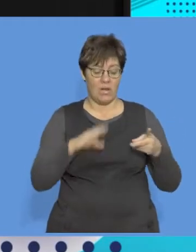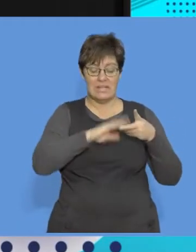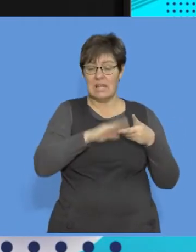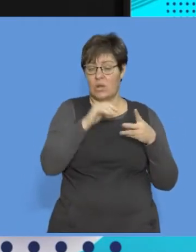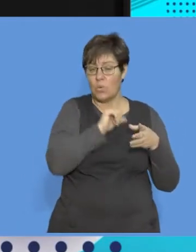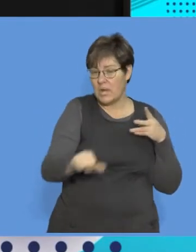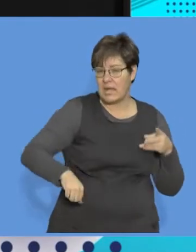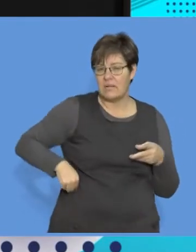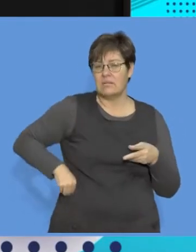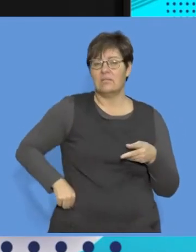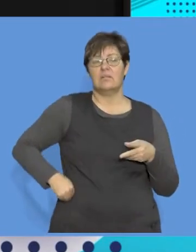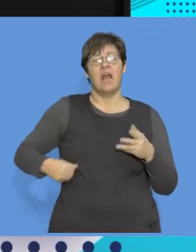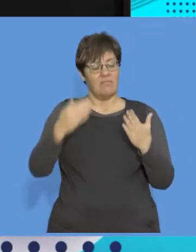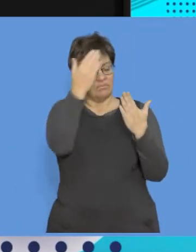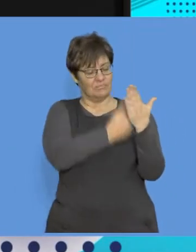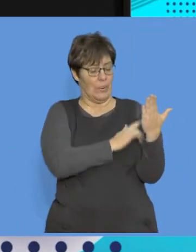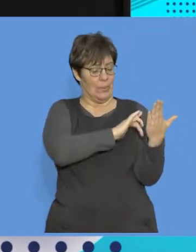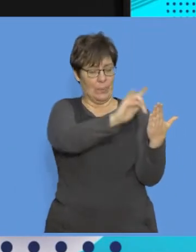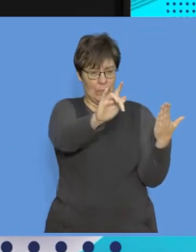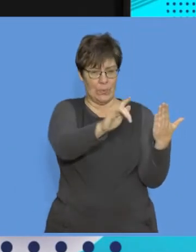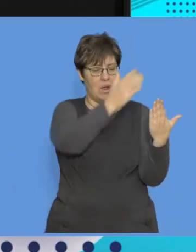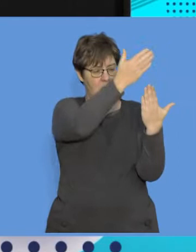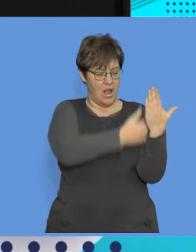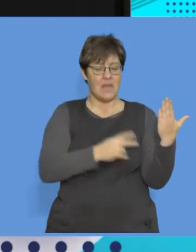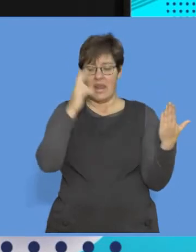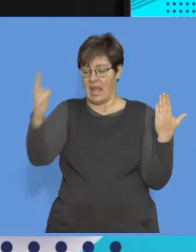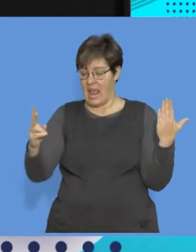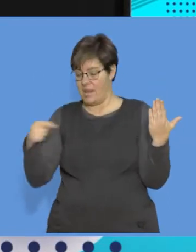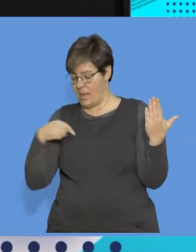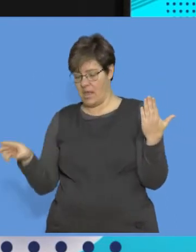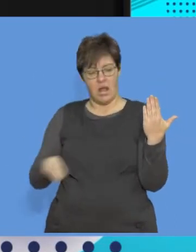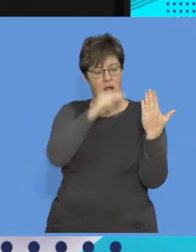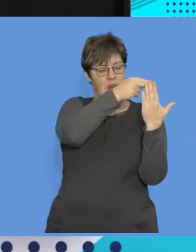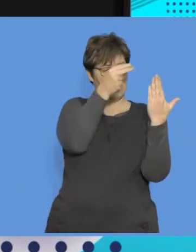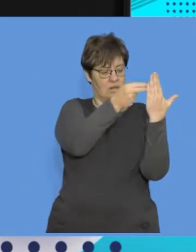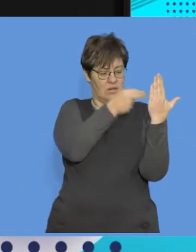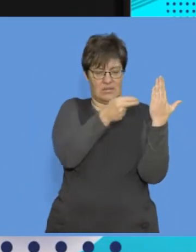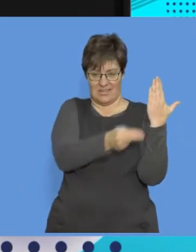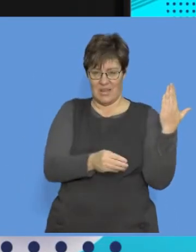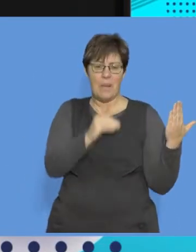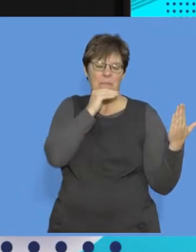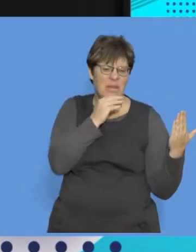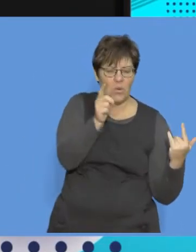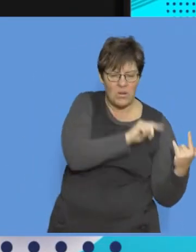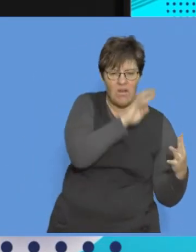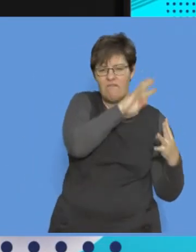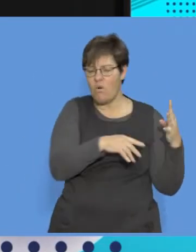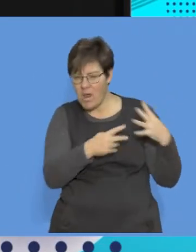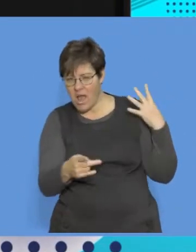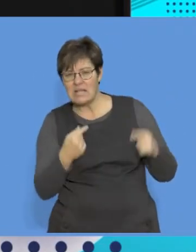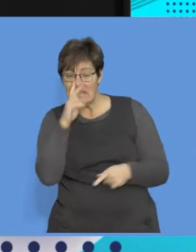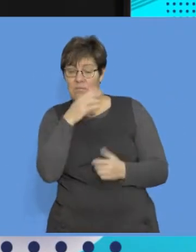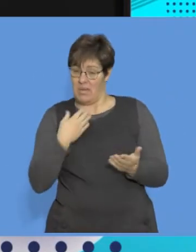take a blank data sheet and see if you can write everything down, all your definitions, all the formula, and you can annotate